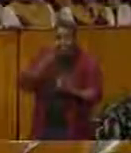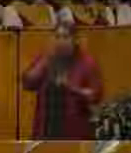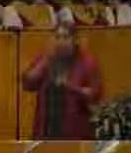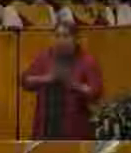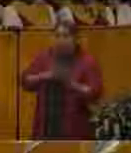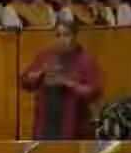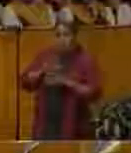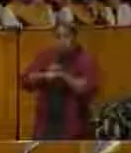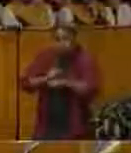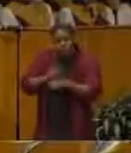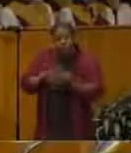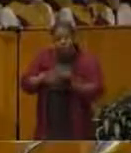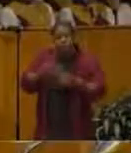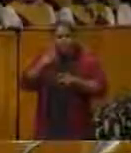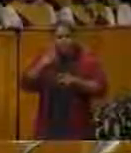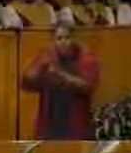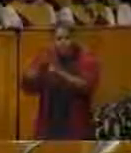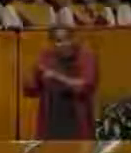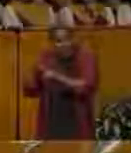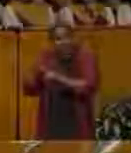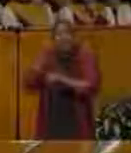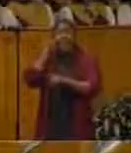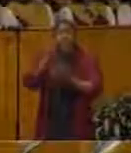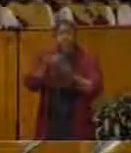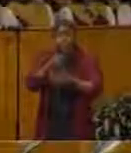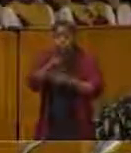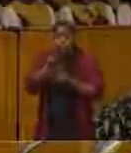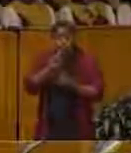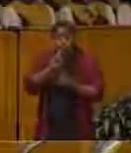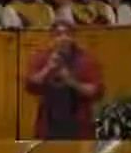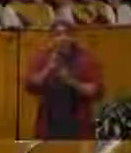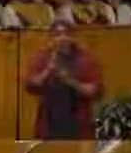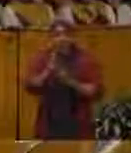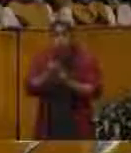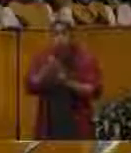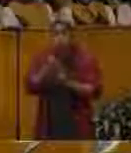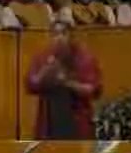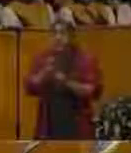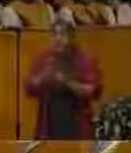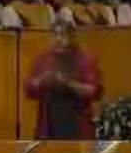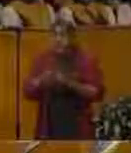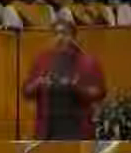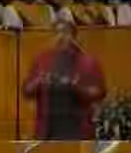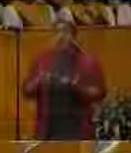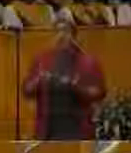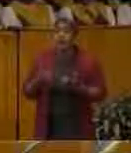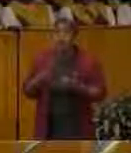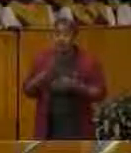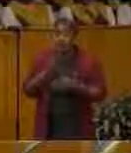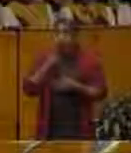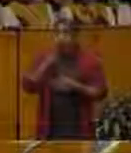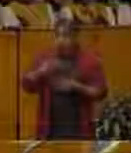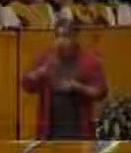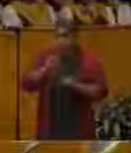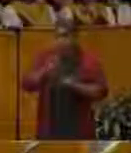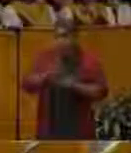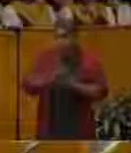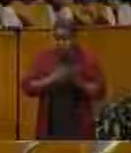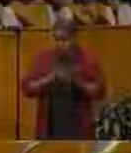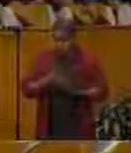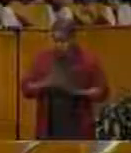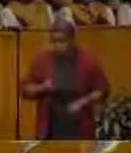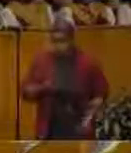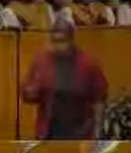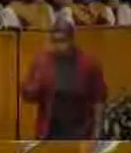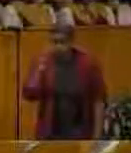that is you, I'm going to give you 30 seconds. To put your Baptist finger up, find